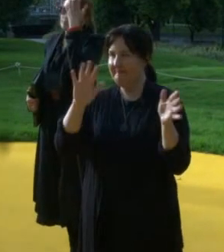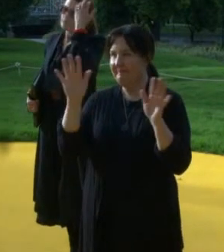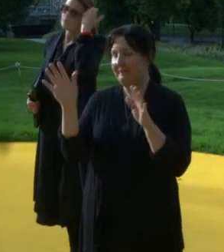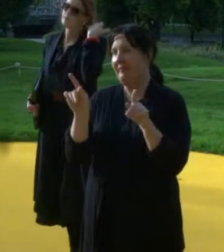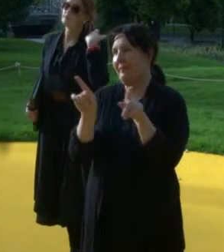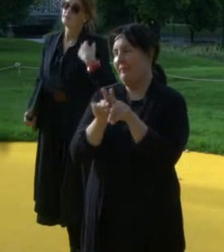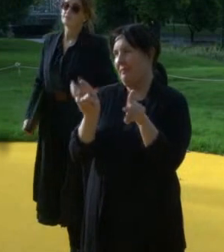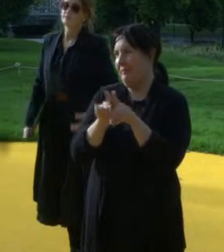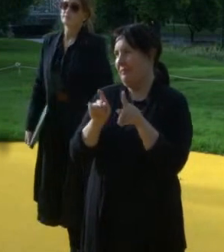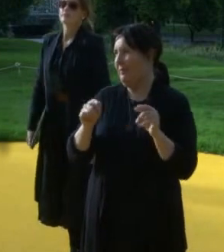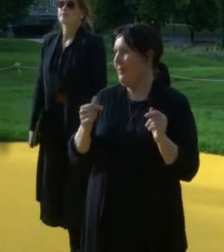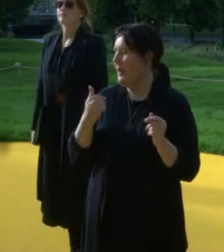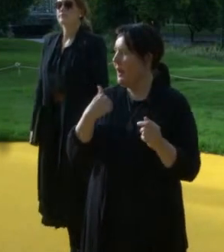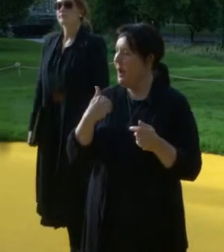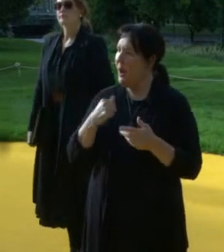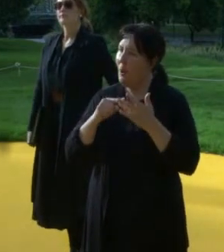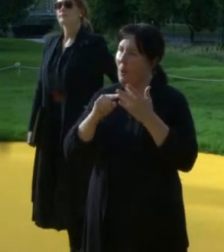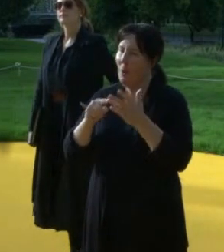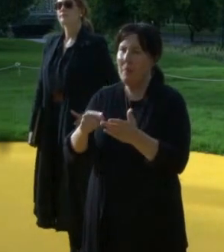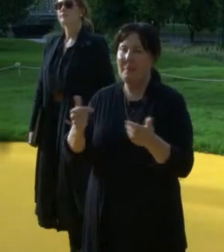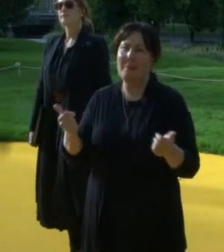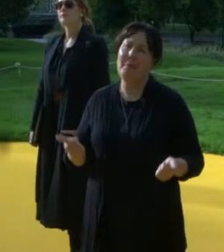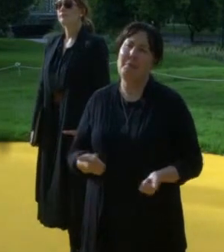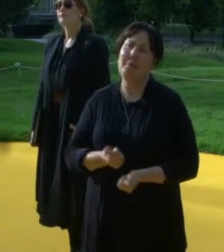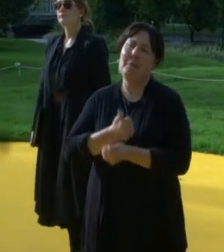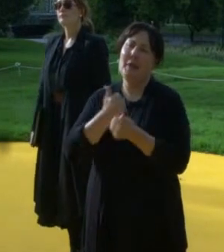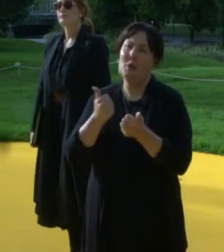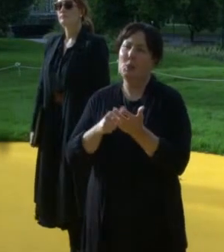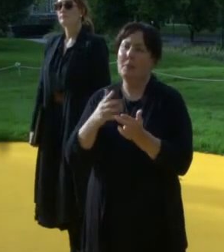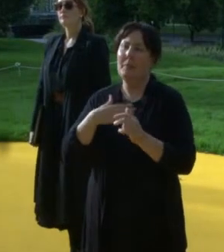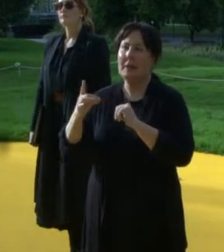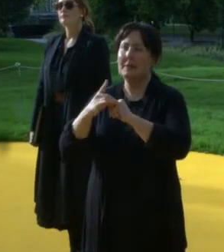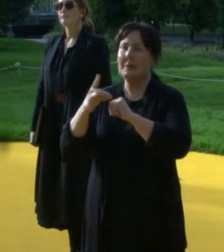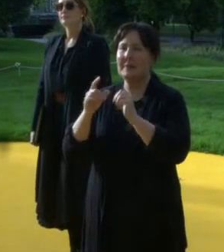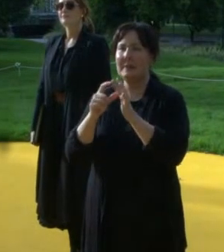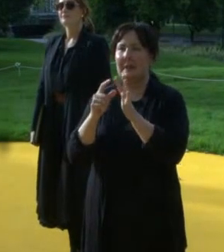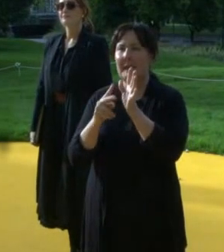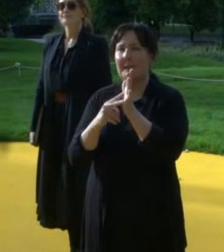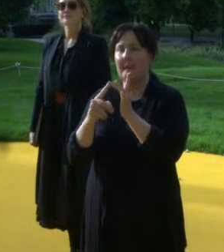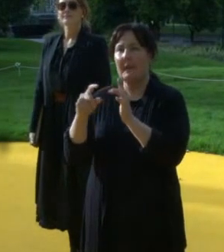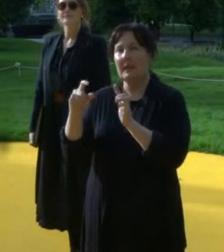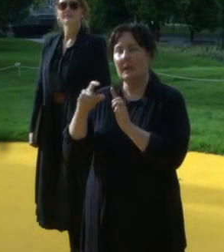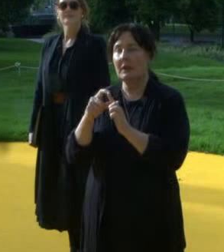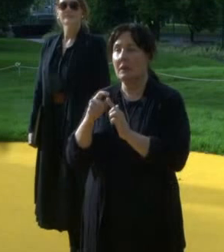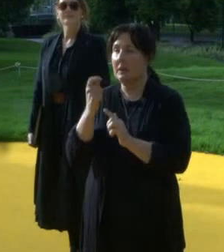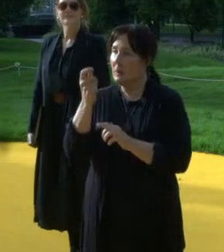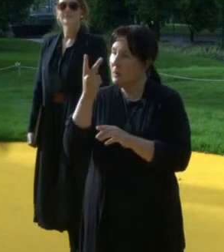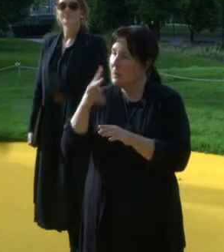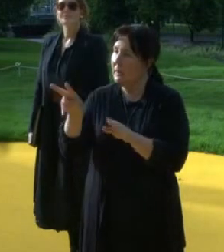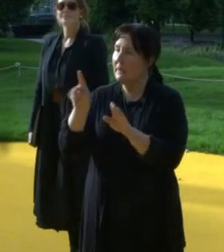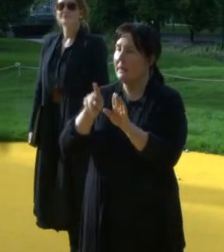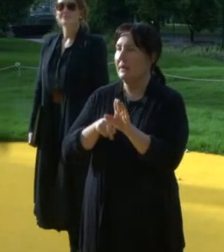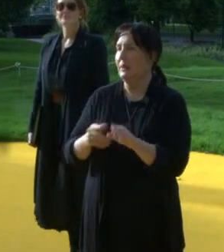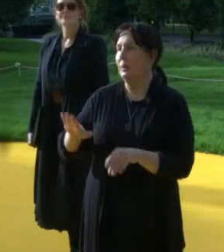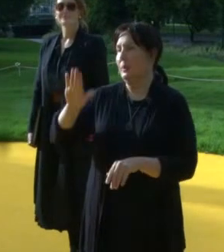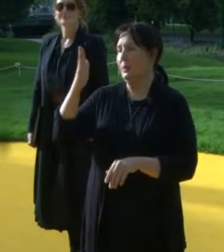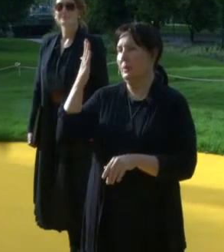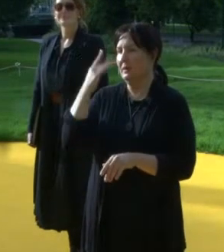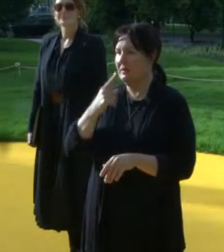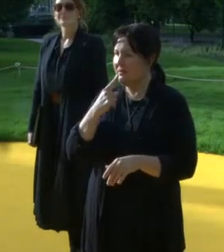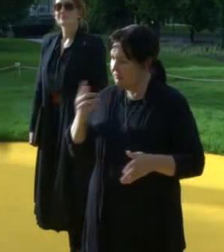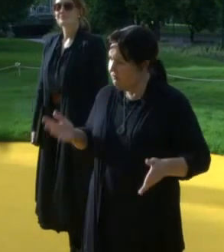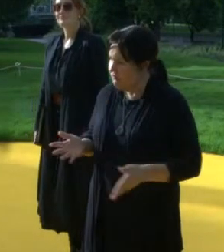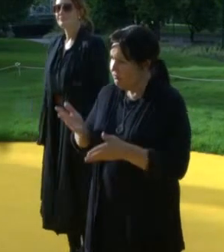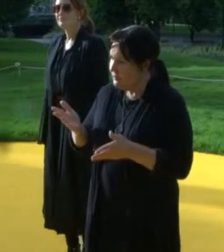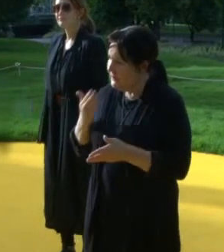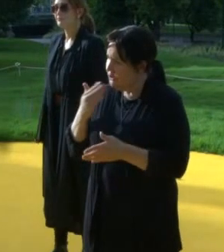I also owe an enormous debt of gratitude to my husband, David McCooey, who almost 20 years ago insisted on reading